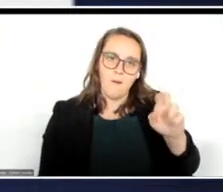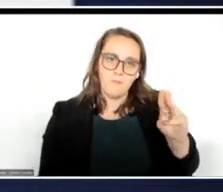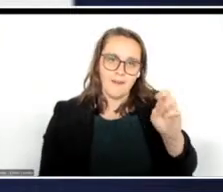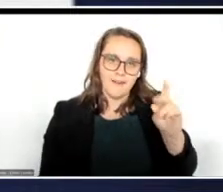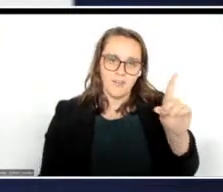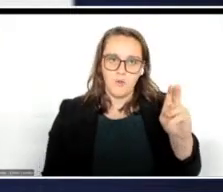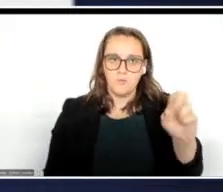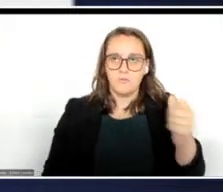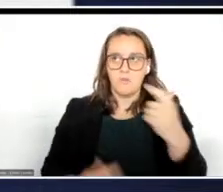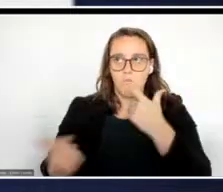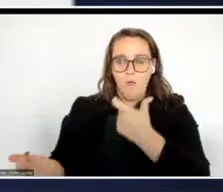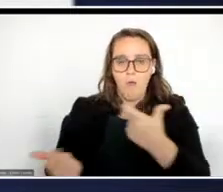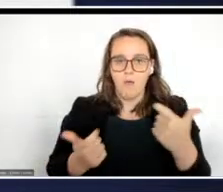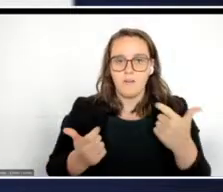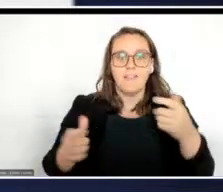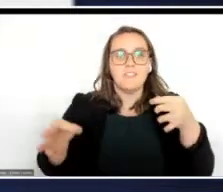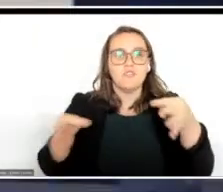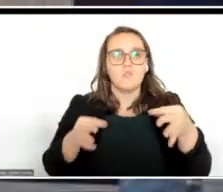it in this way.